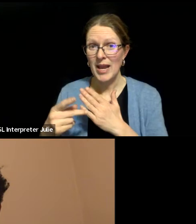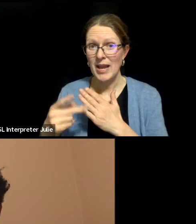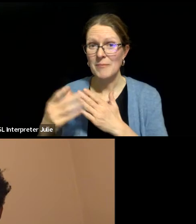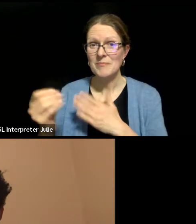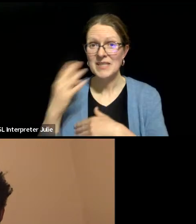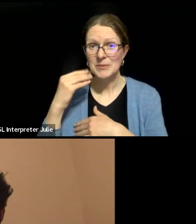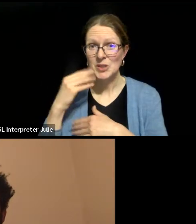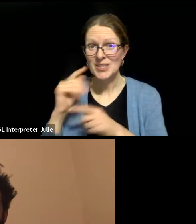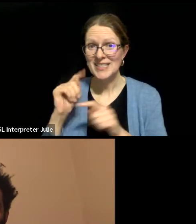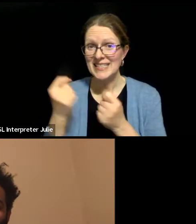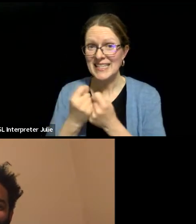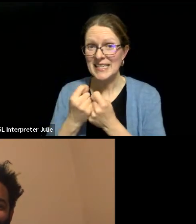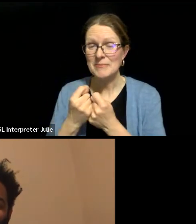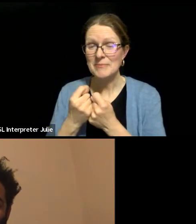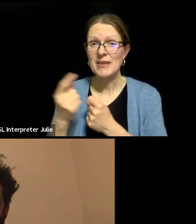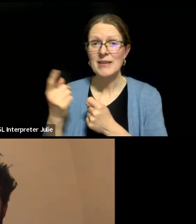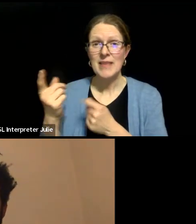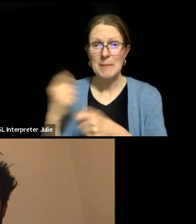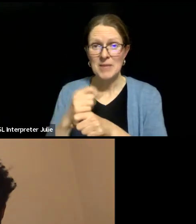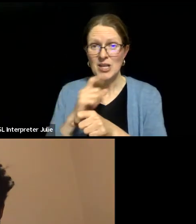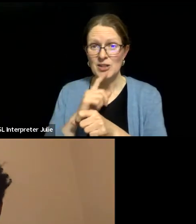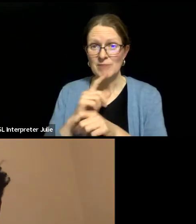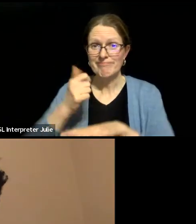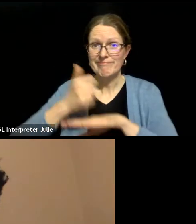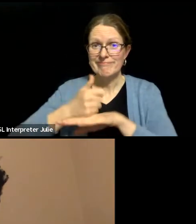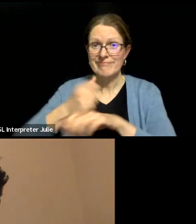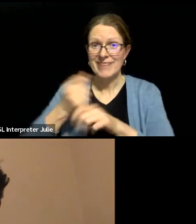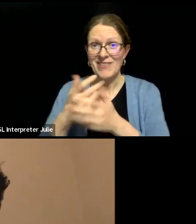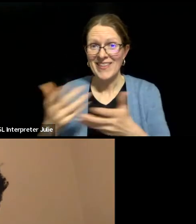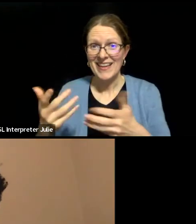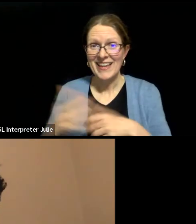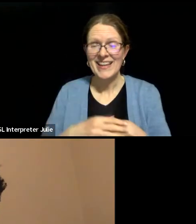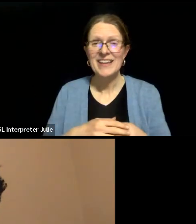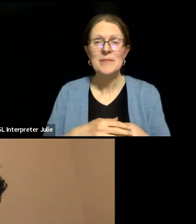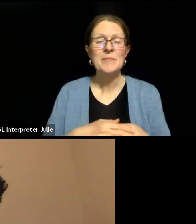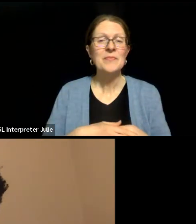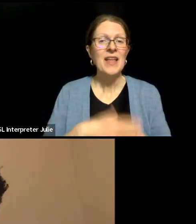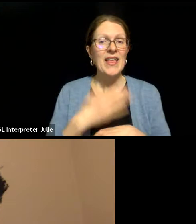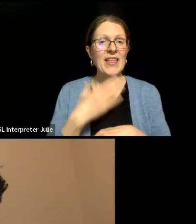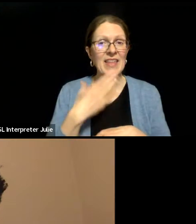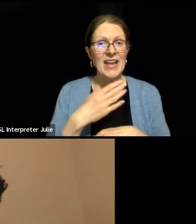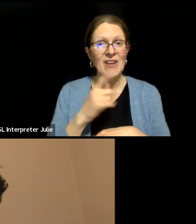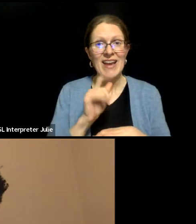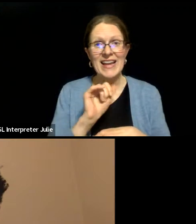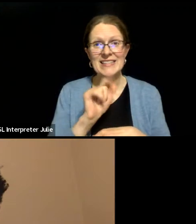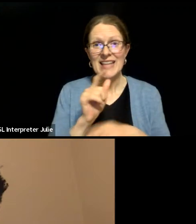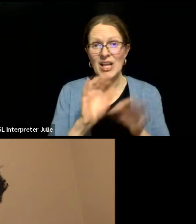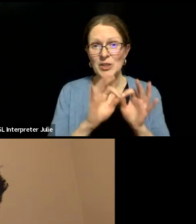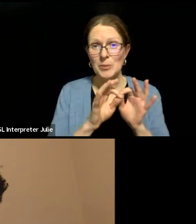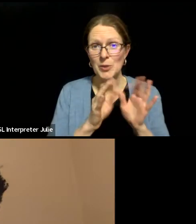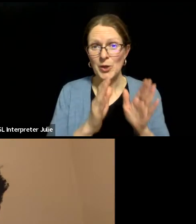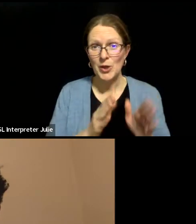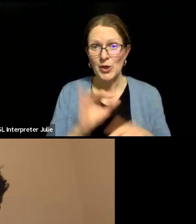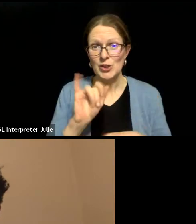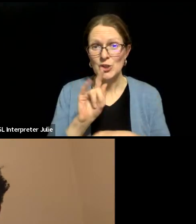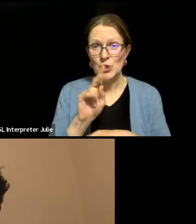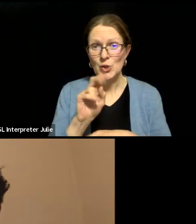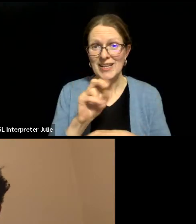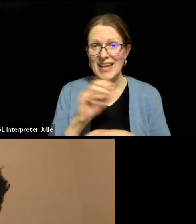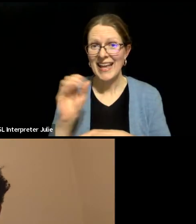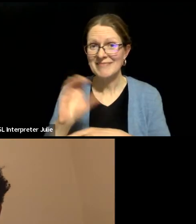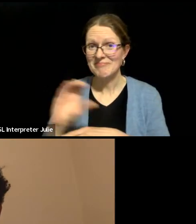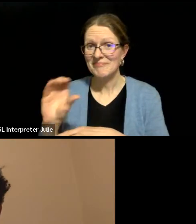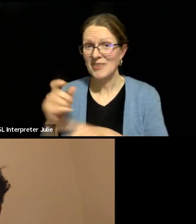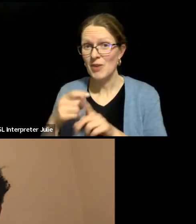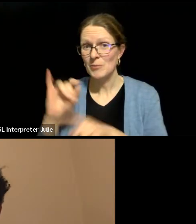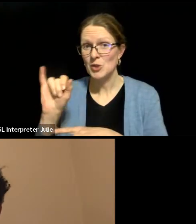They make all of this happen. And also thanks for our ASL interpretation from Julie and closed captioning from